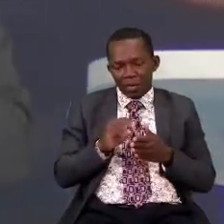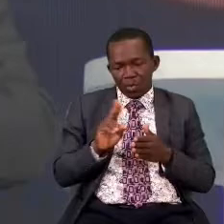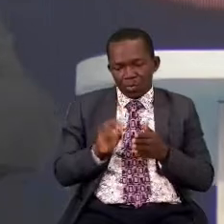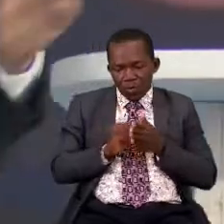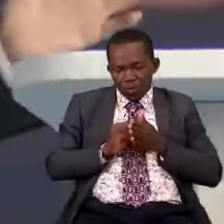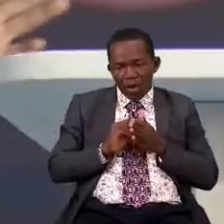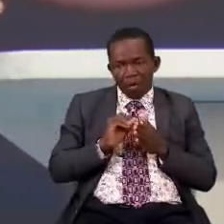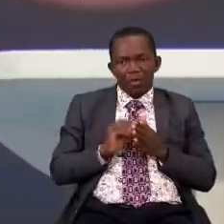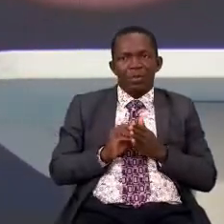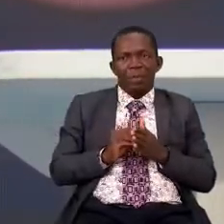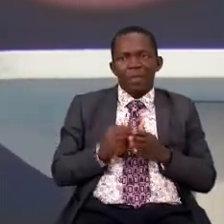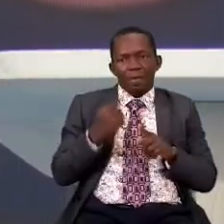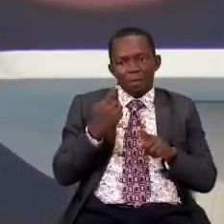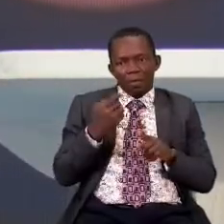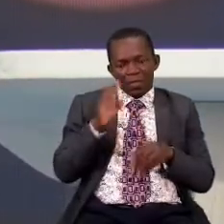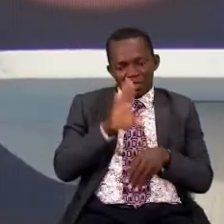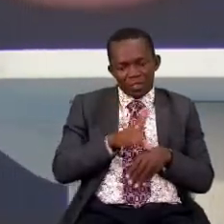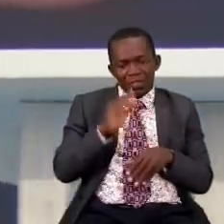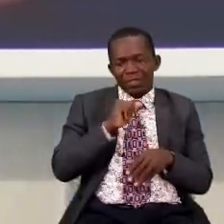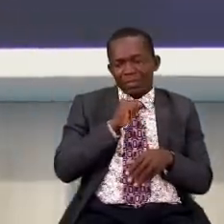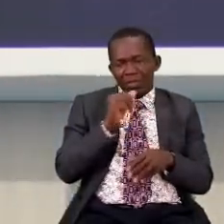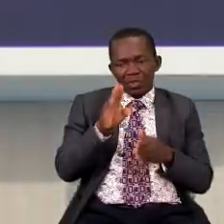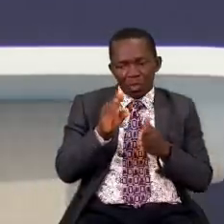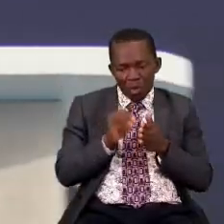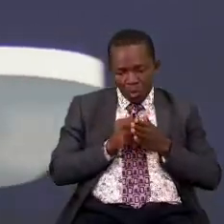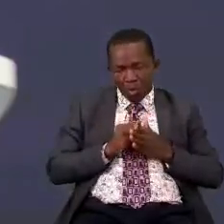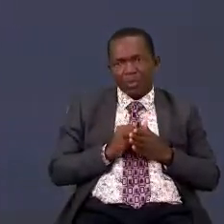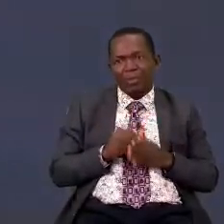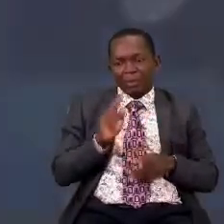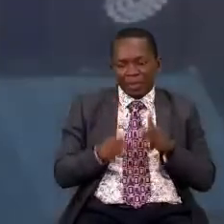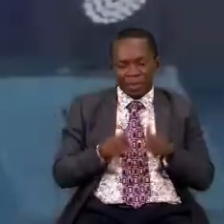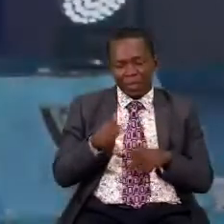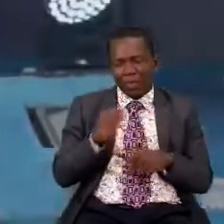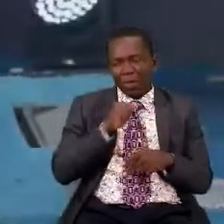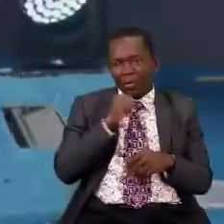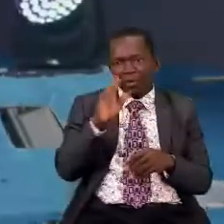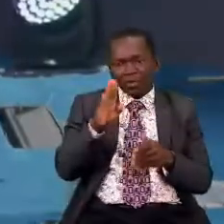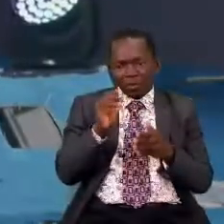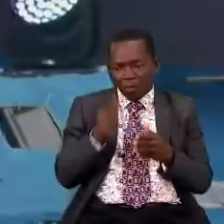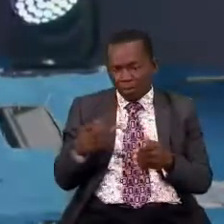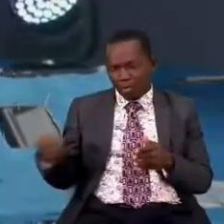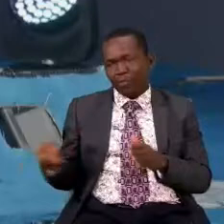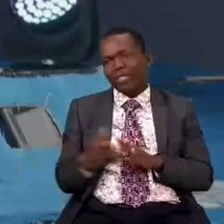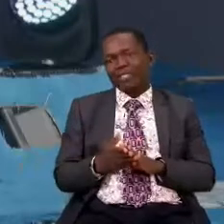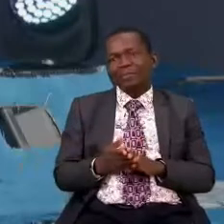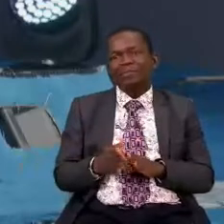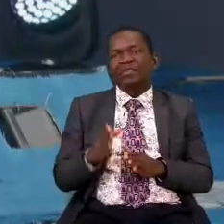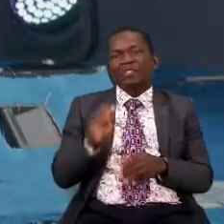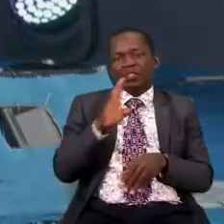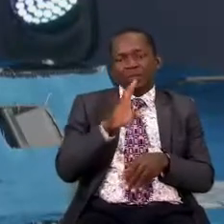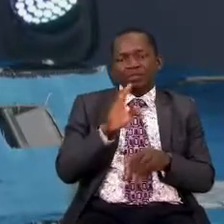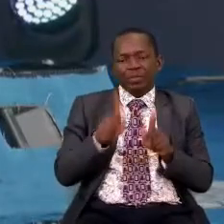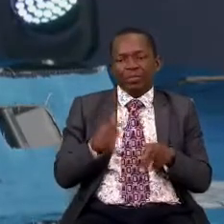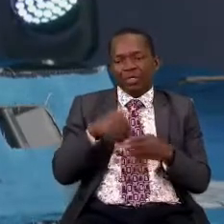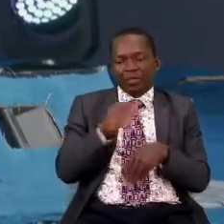The congregation is not yours. You are his representatives. Anything he